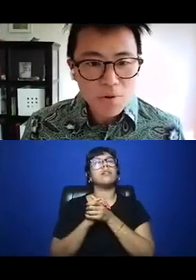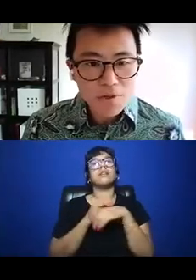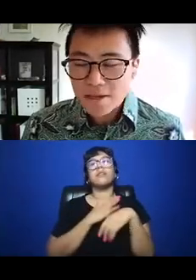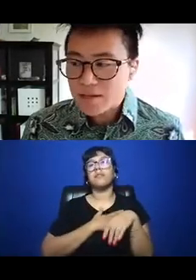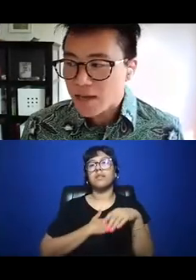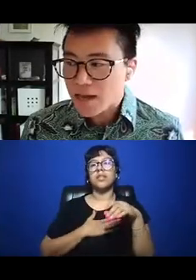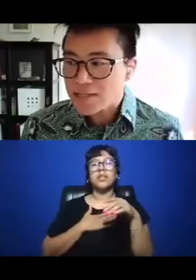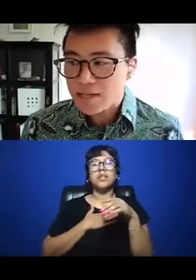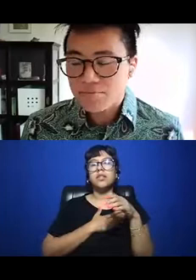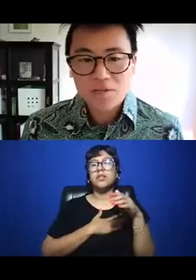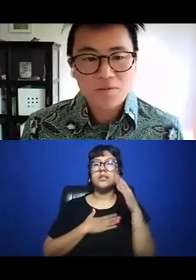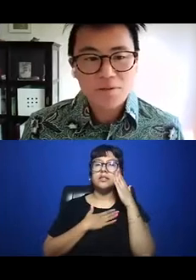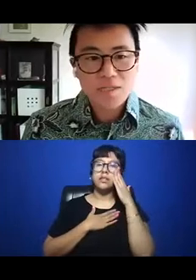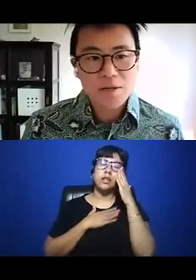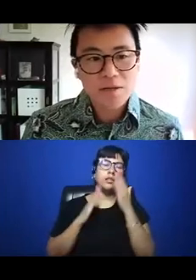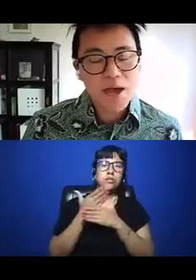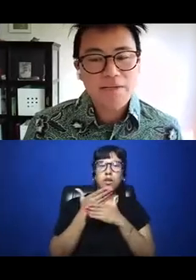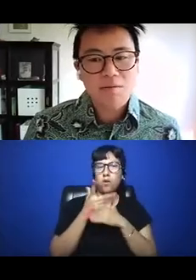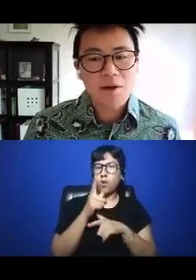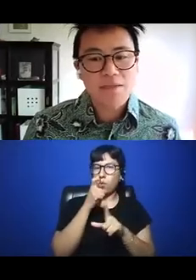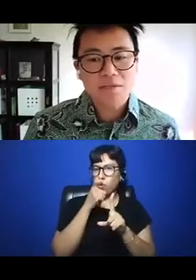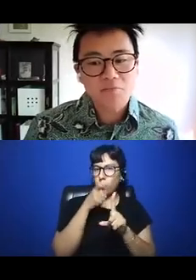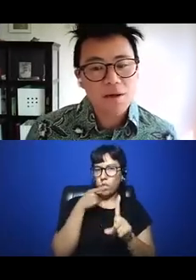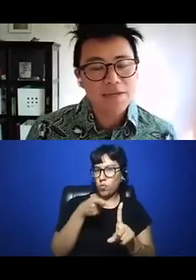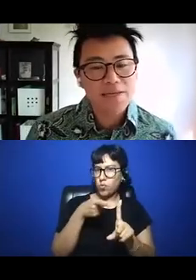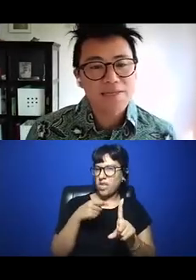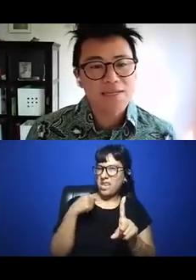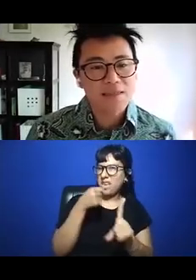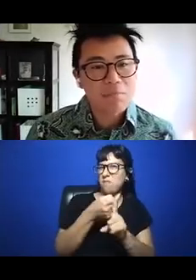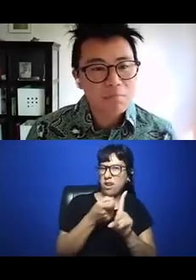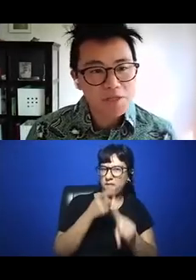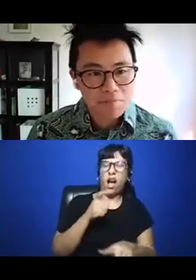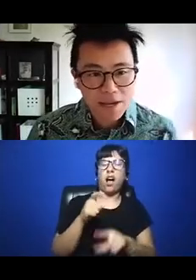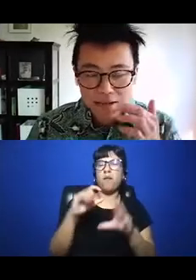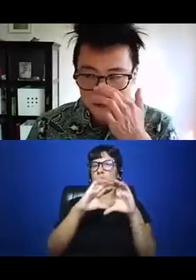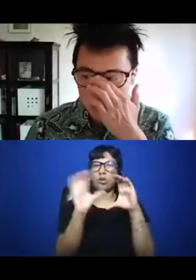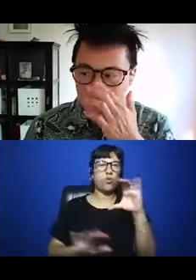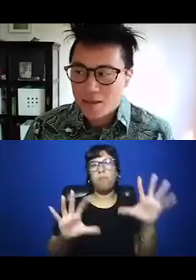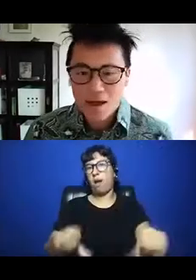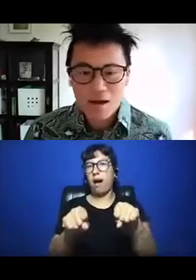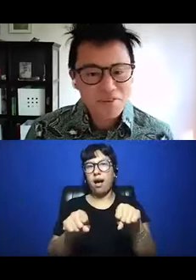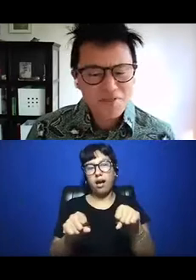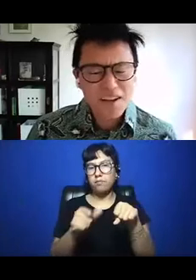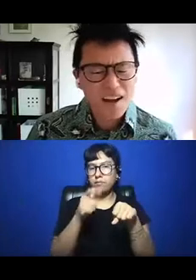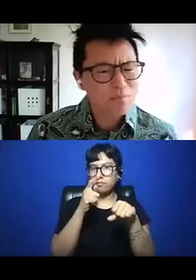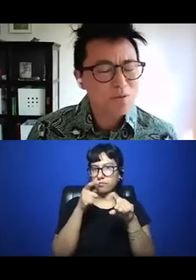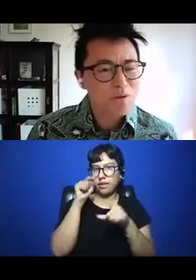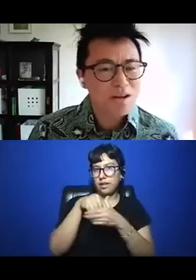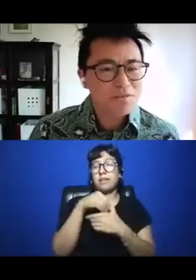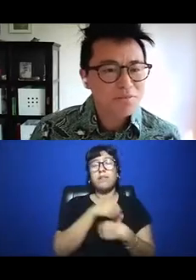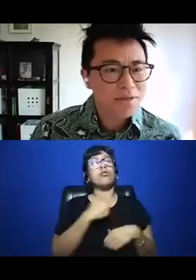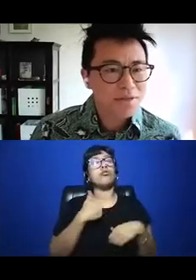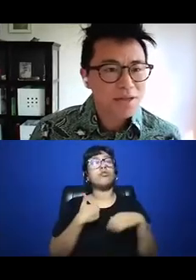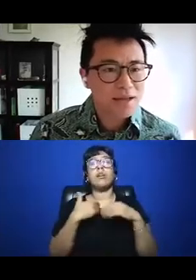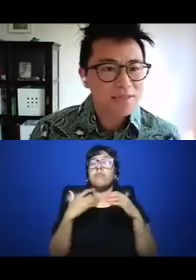share, who do you think as an individual has been impacted by the Zoom bombing incident in the membership meeting? Feel free to unmute